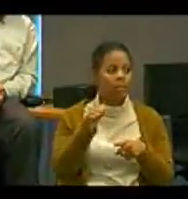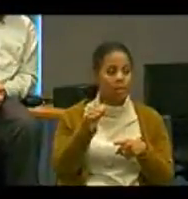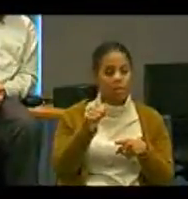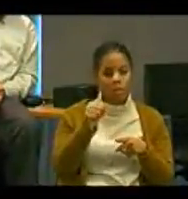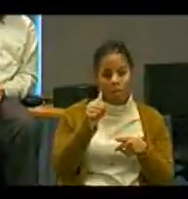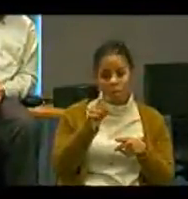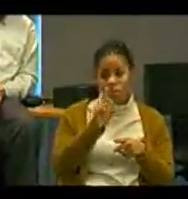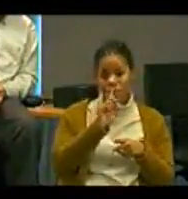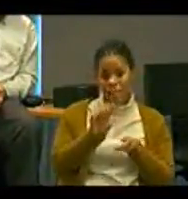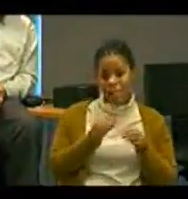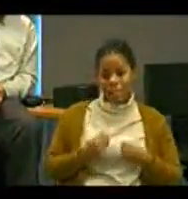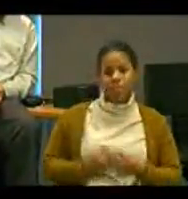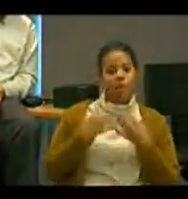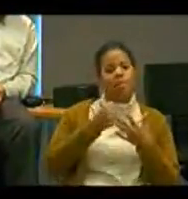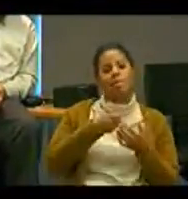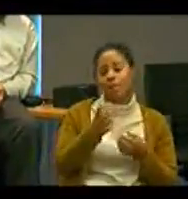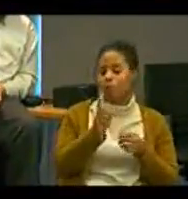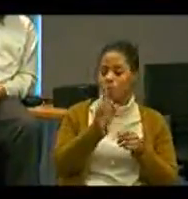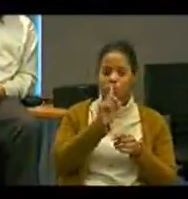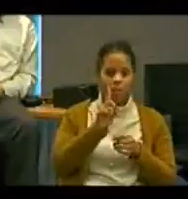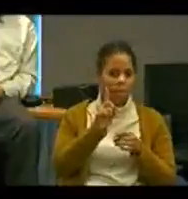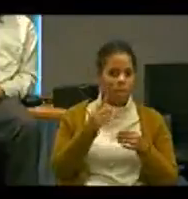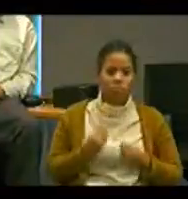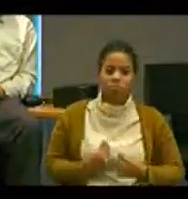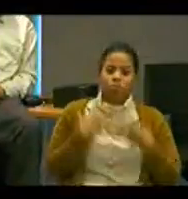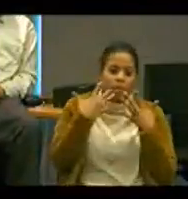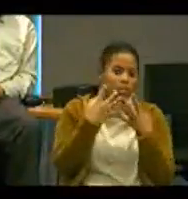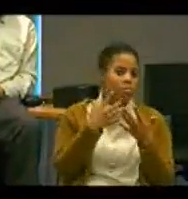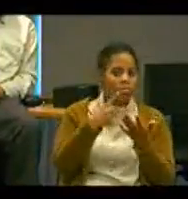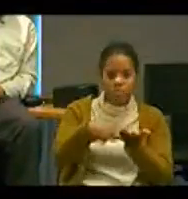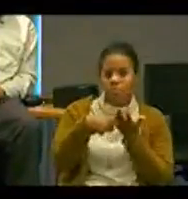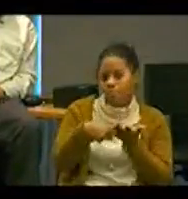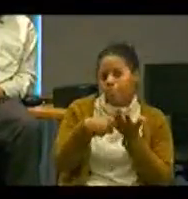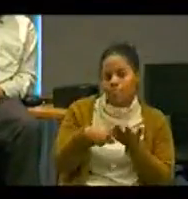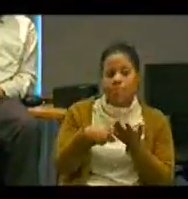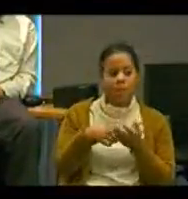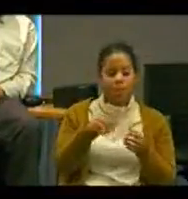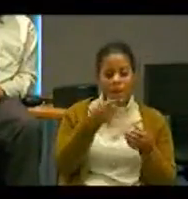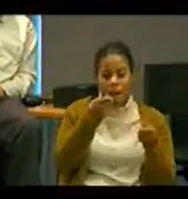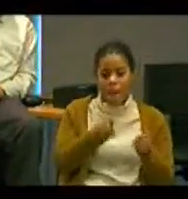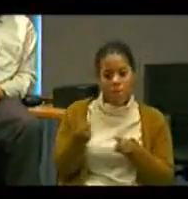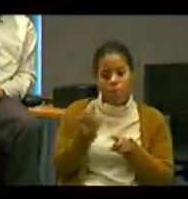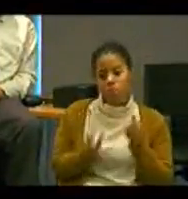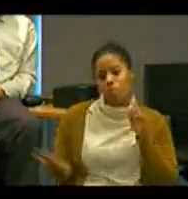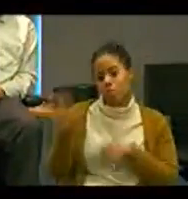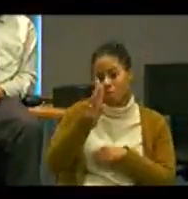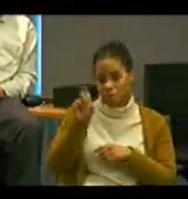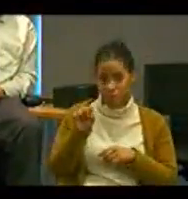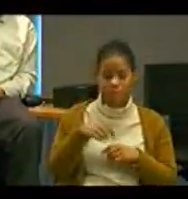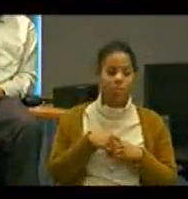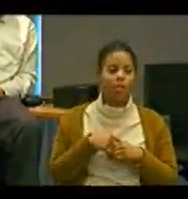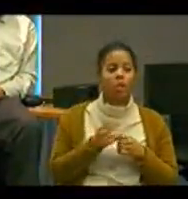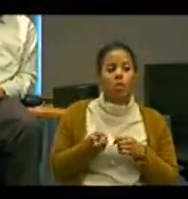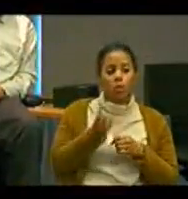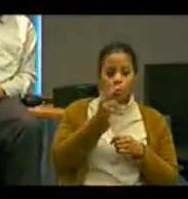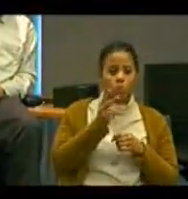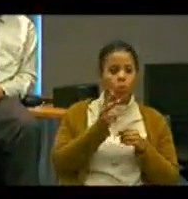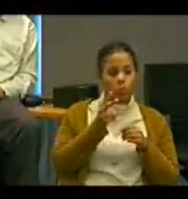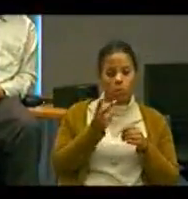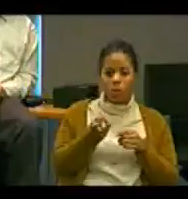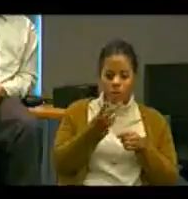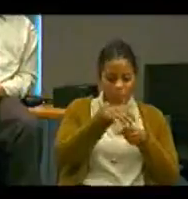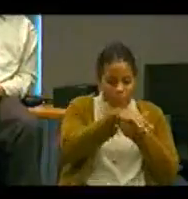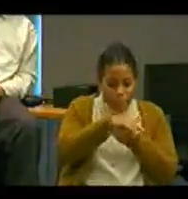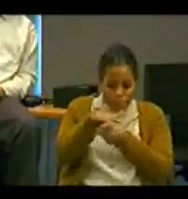courageous conversations, I will say, that are taking place in districts across the country. I too have been moving through districts and looking at what schools